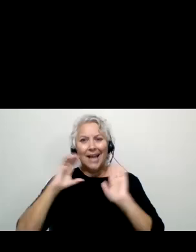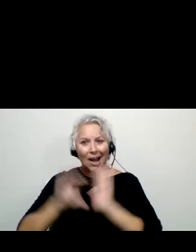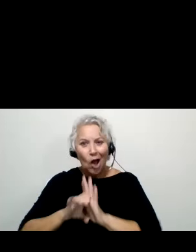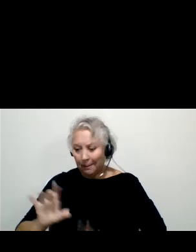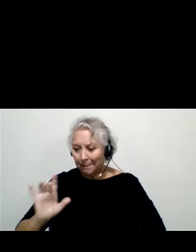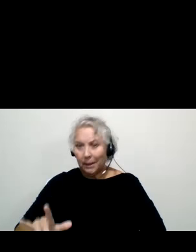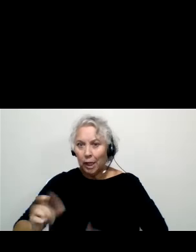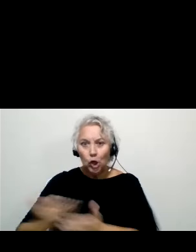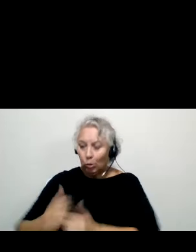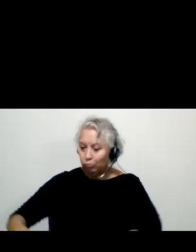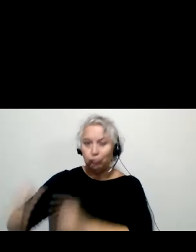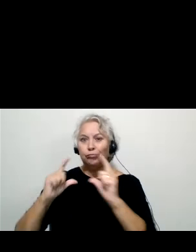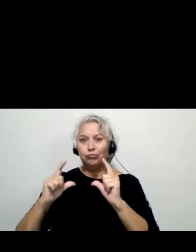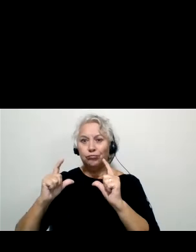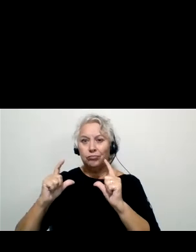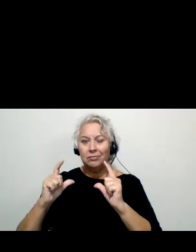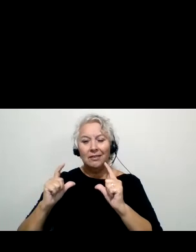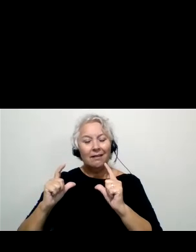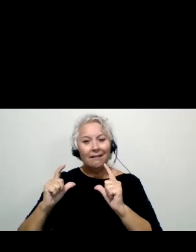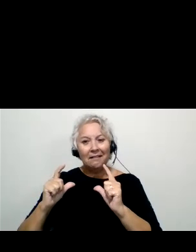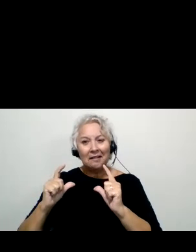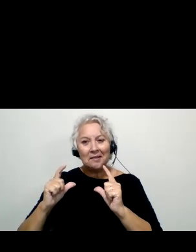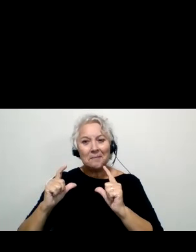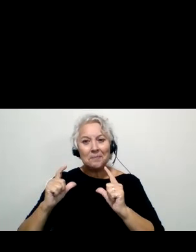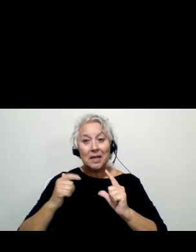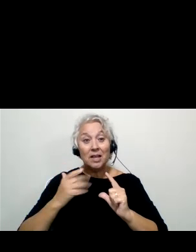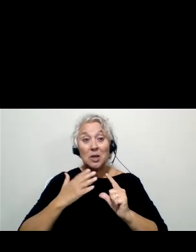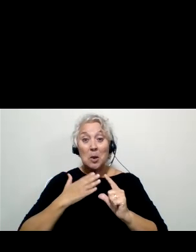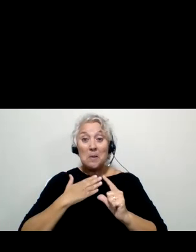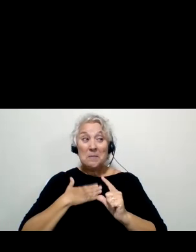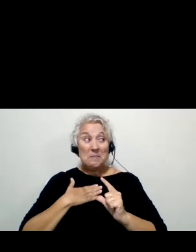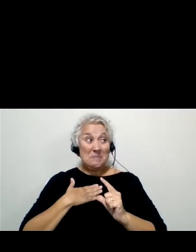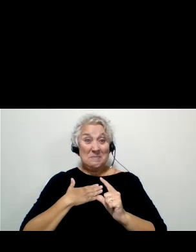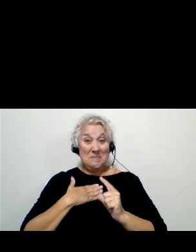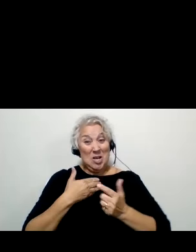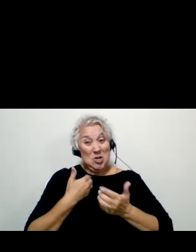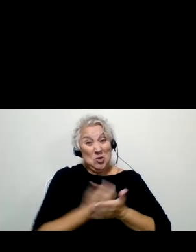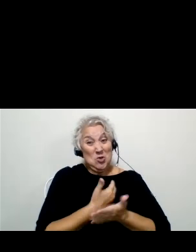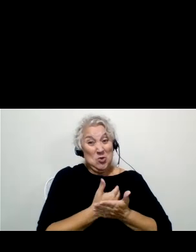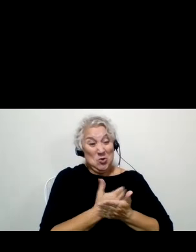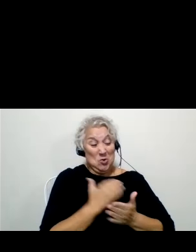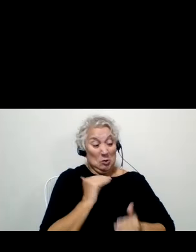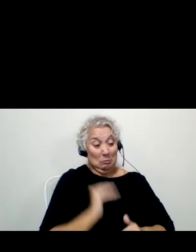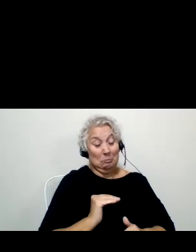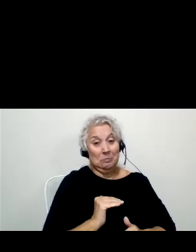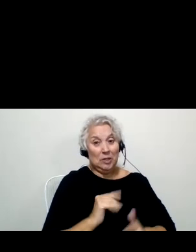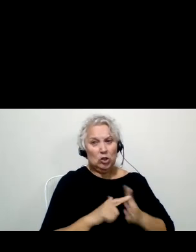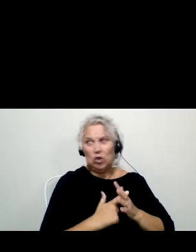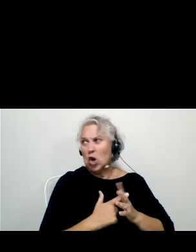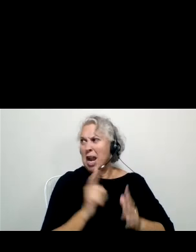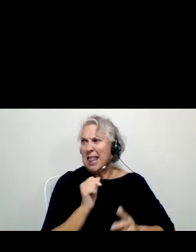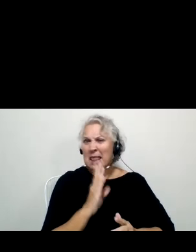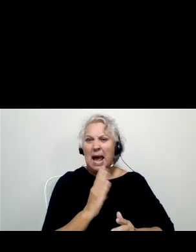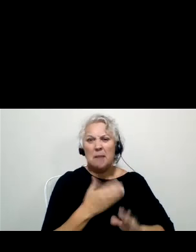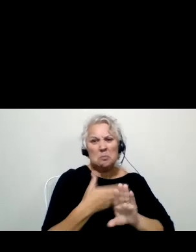a new plate will pop up. So my little one, who started with Claudia and I in the child development lab as a